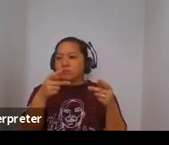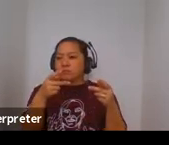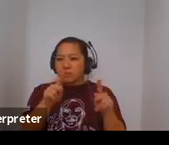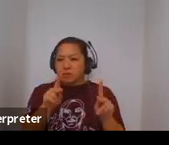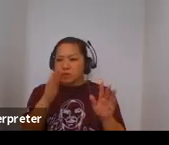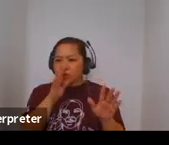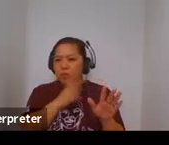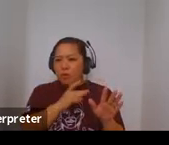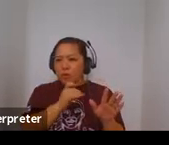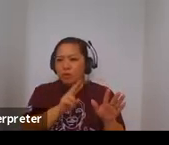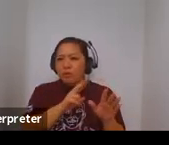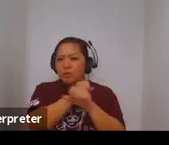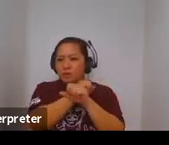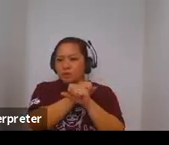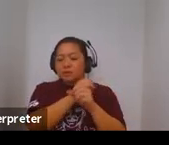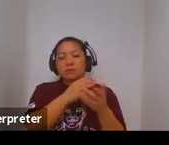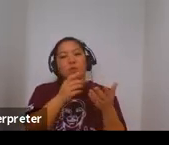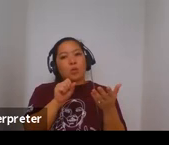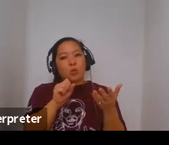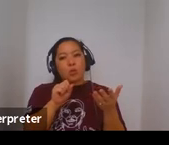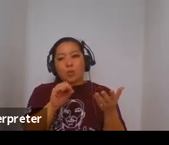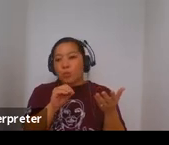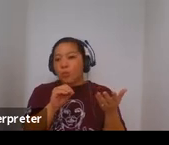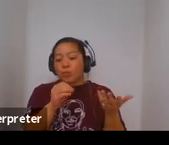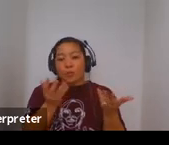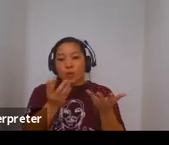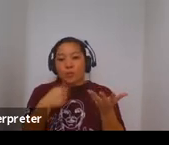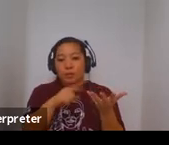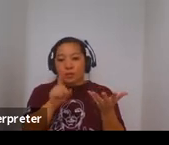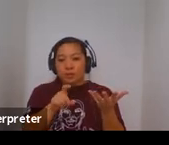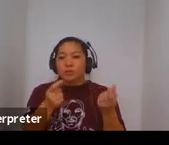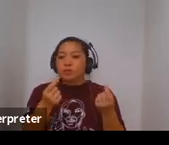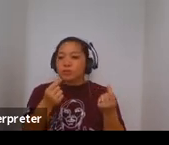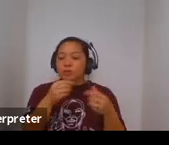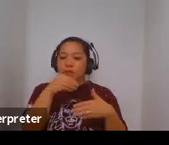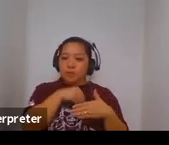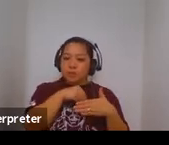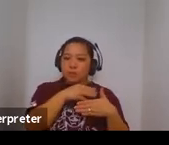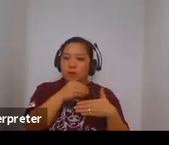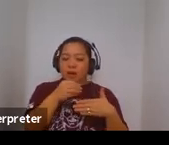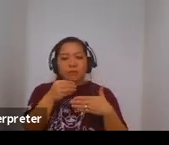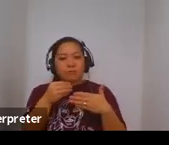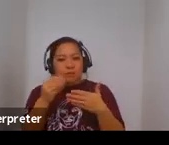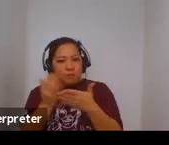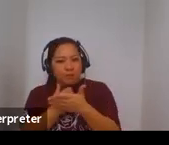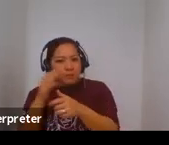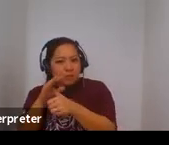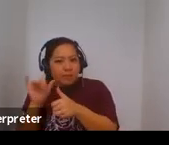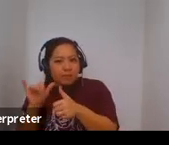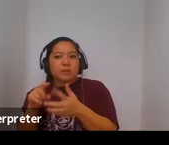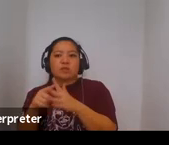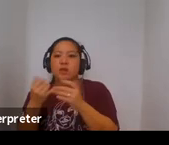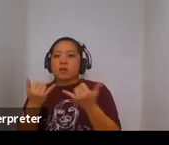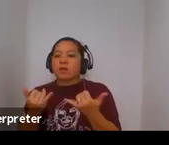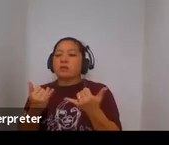or protected. And so what we need to do is build those internal and external champions that are going to start